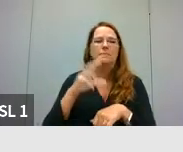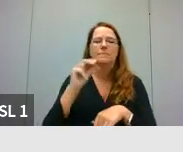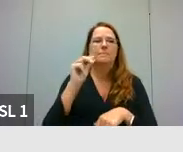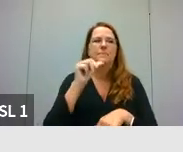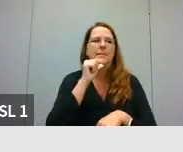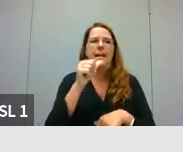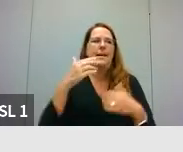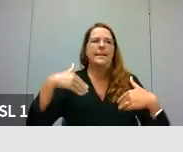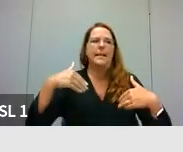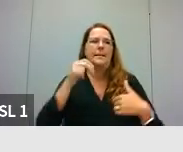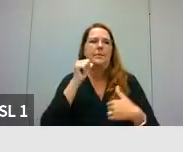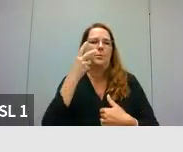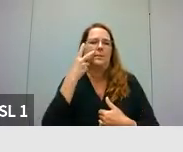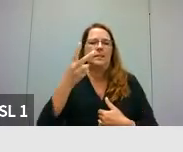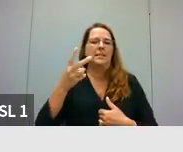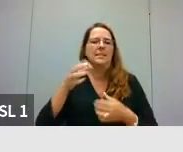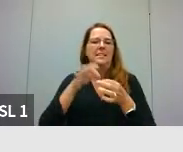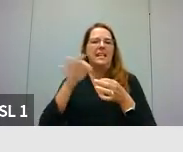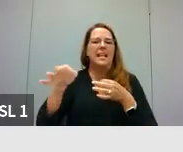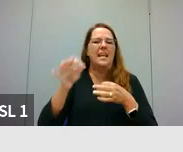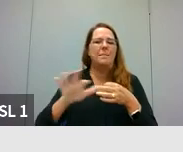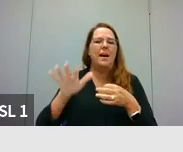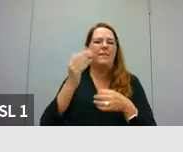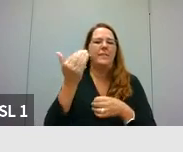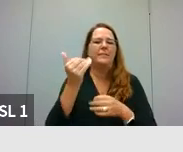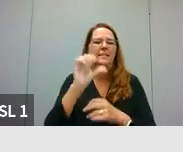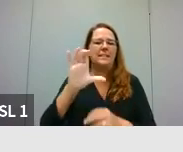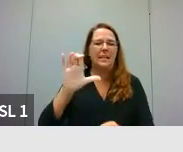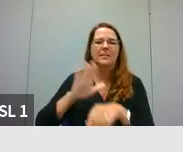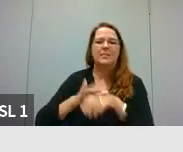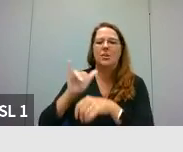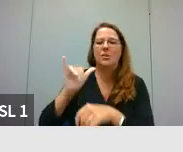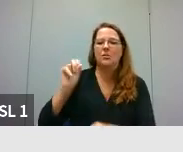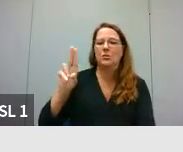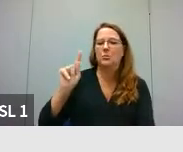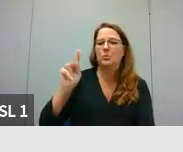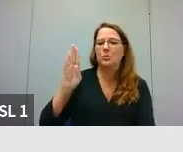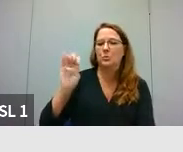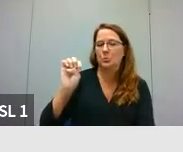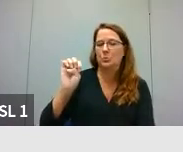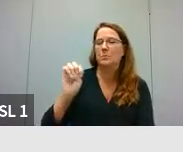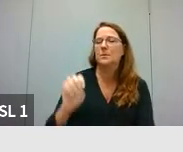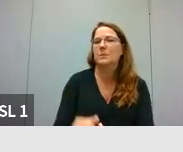I mean, I know it's delayed about 15 seconds, but Yeah, that's- give it a sec.